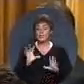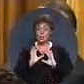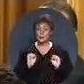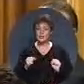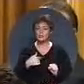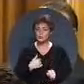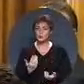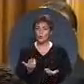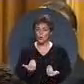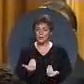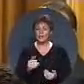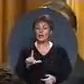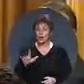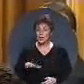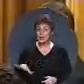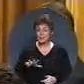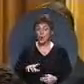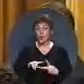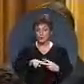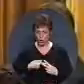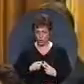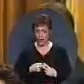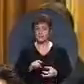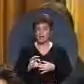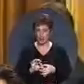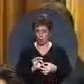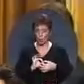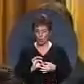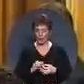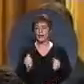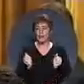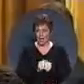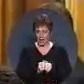Canadians. And Mr. Speaker, we are waiting for the Liberals